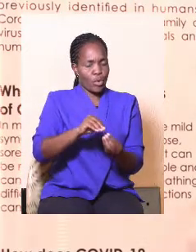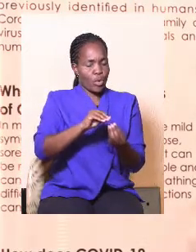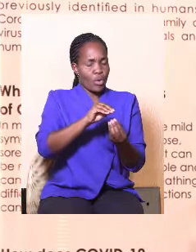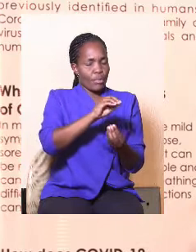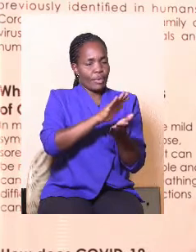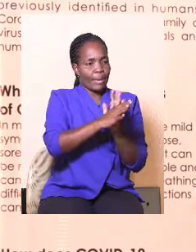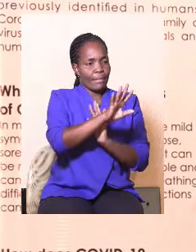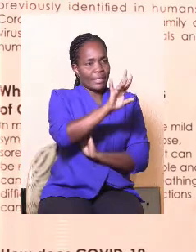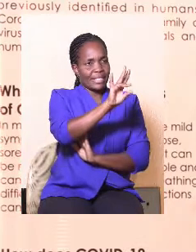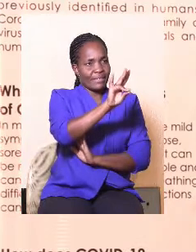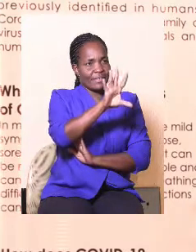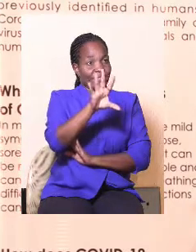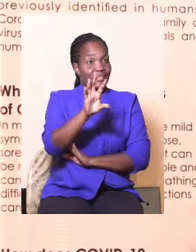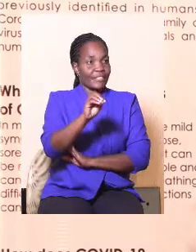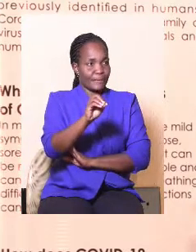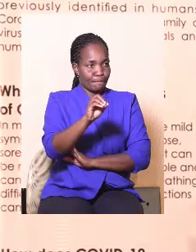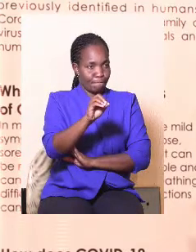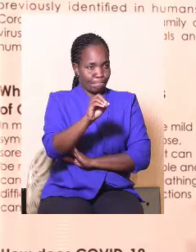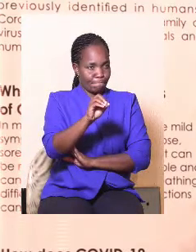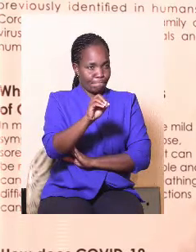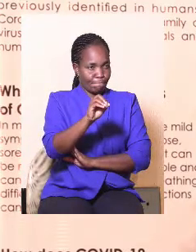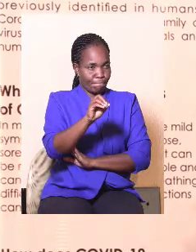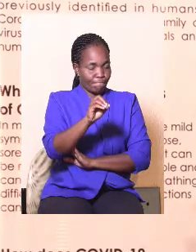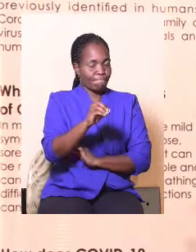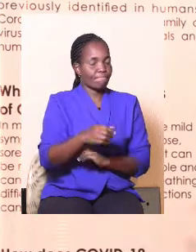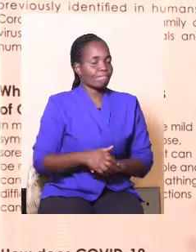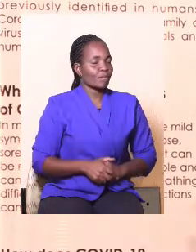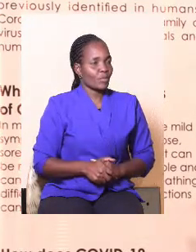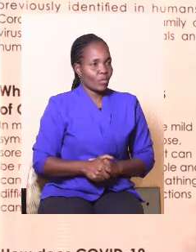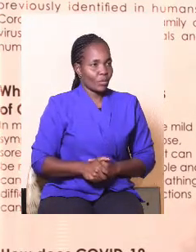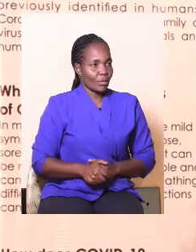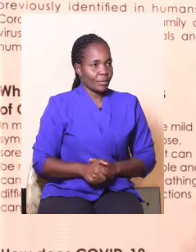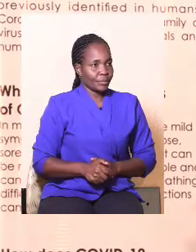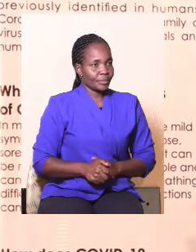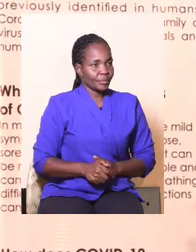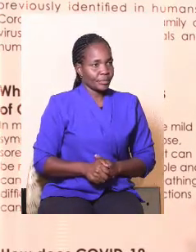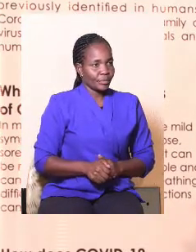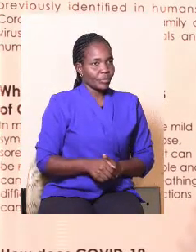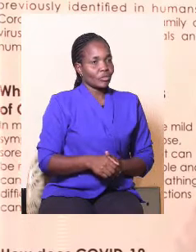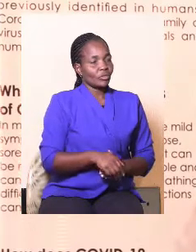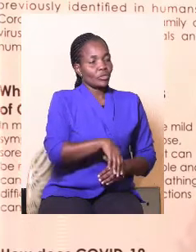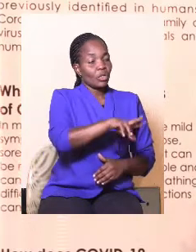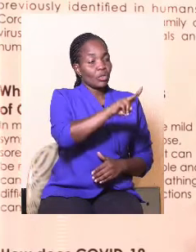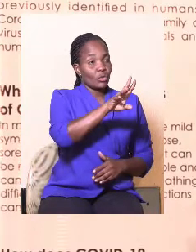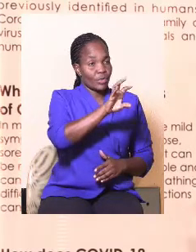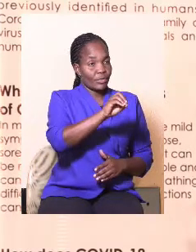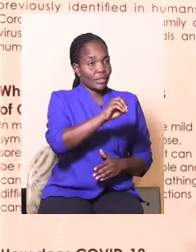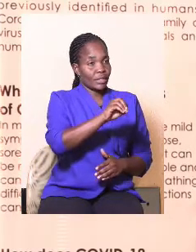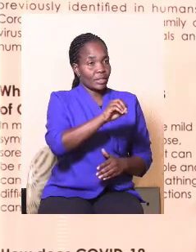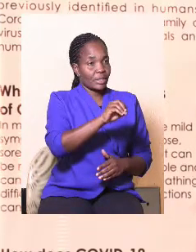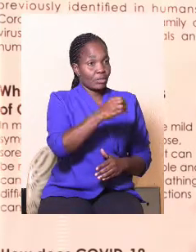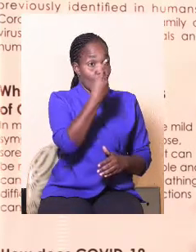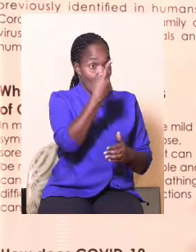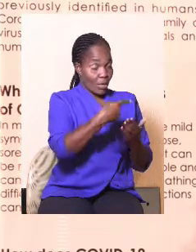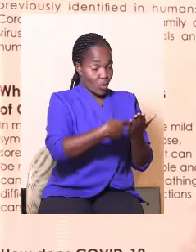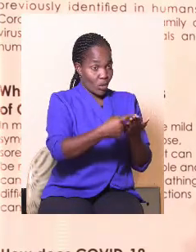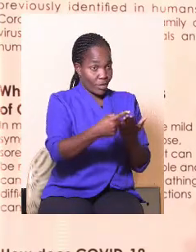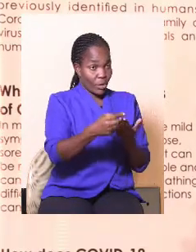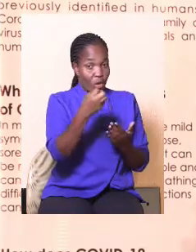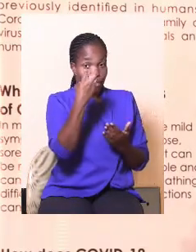was based on that formula. Poverty line, 250 per week, 3 weeks, 750. Let me come to your question